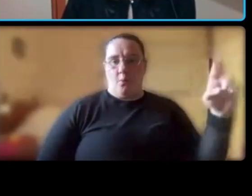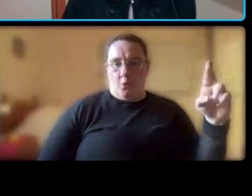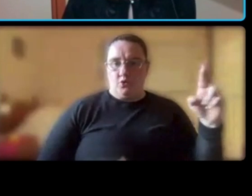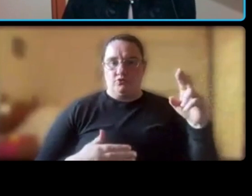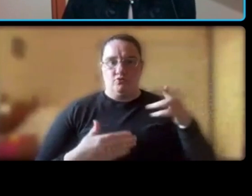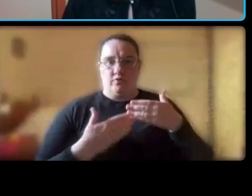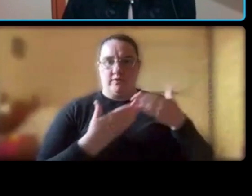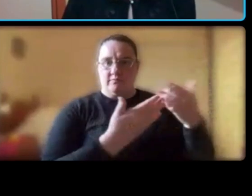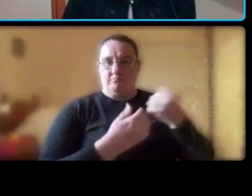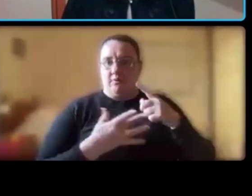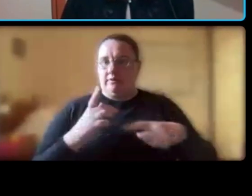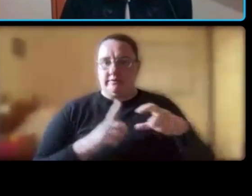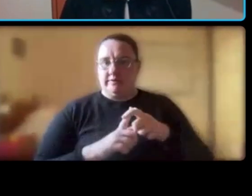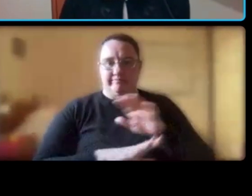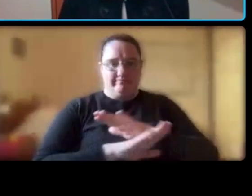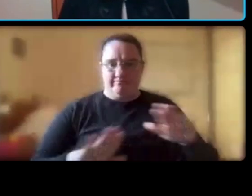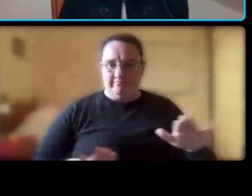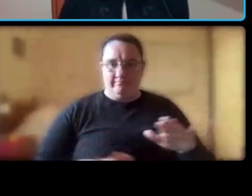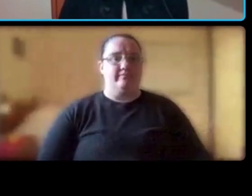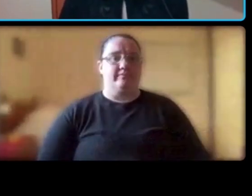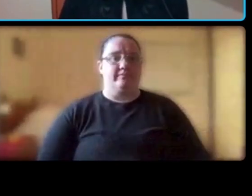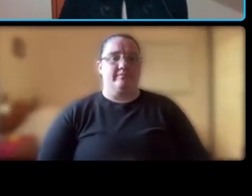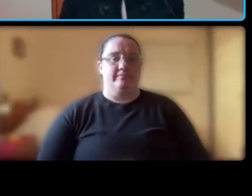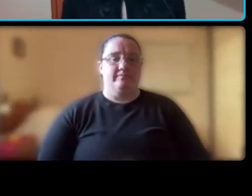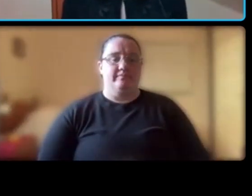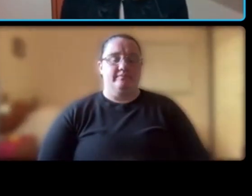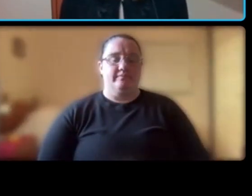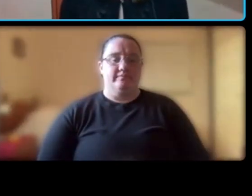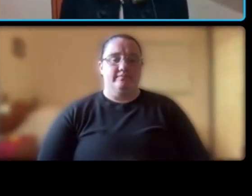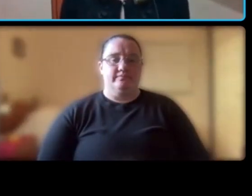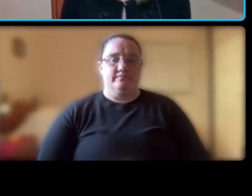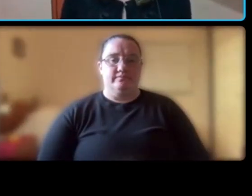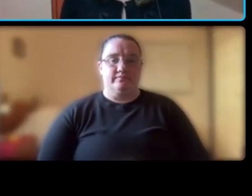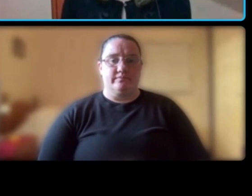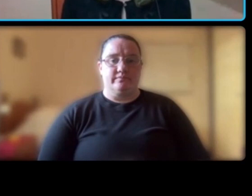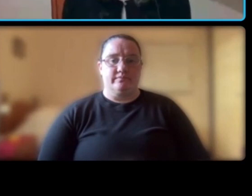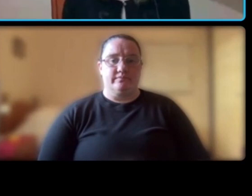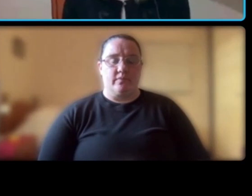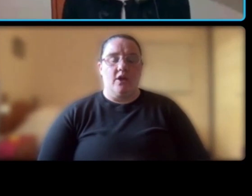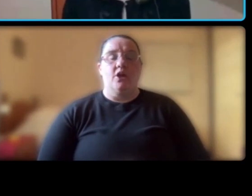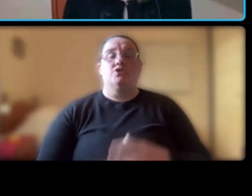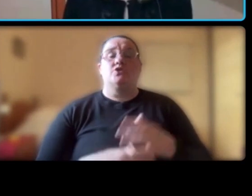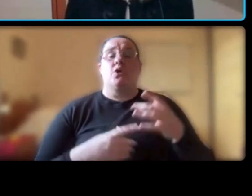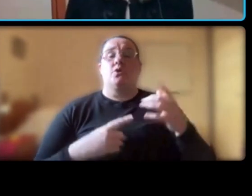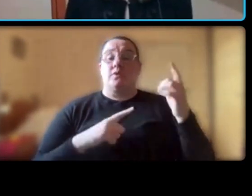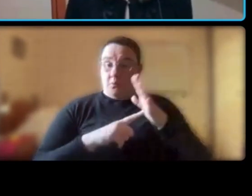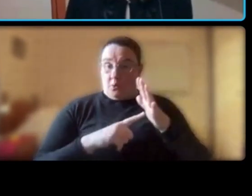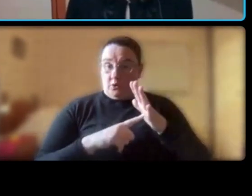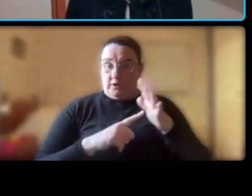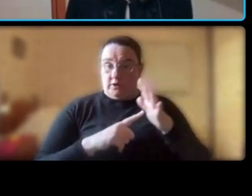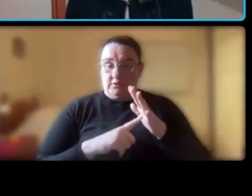In order to allow for that disclosure information to be dealt with and investigated properly, it will be necessary to include